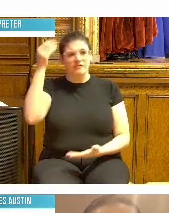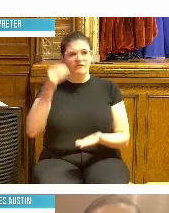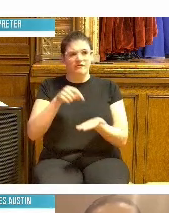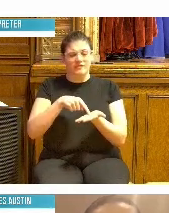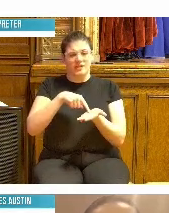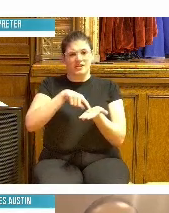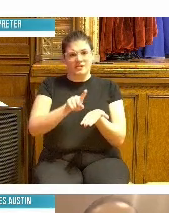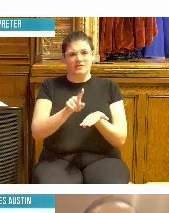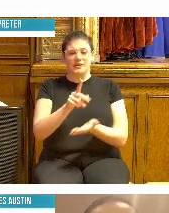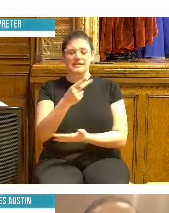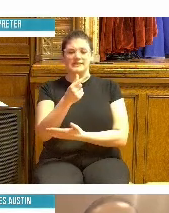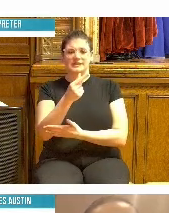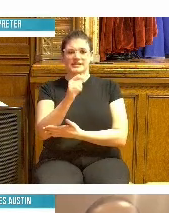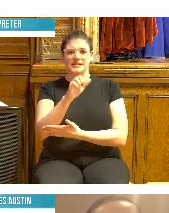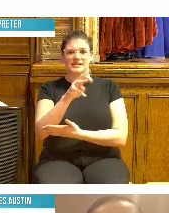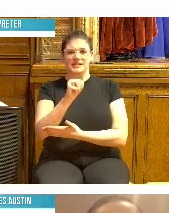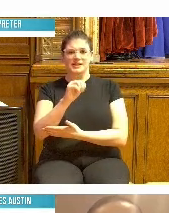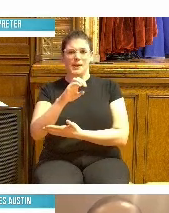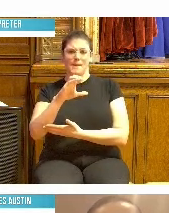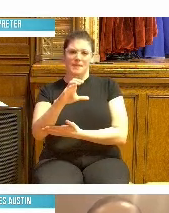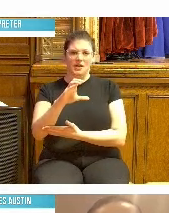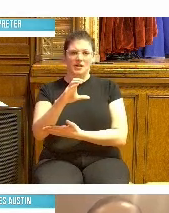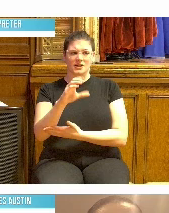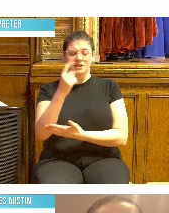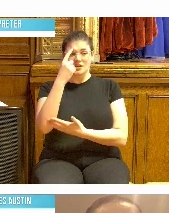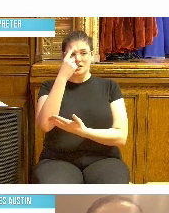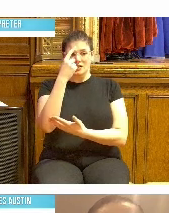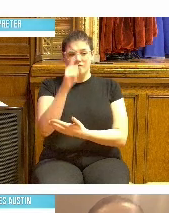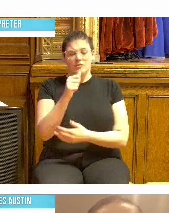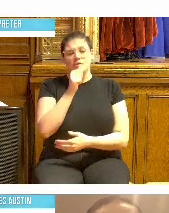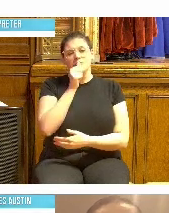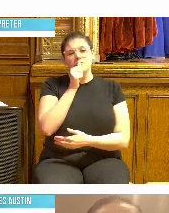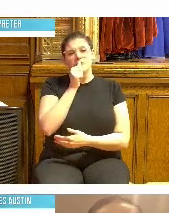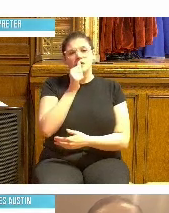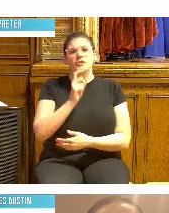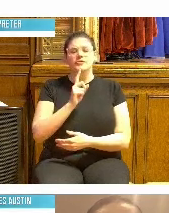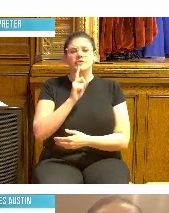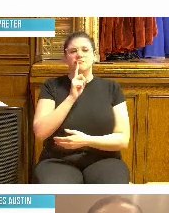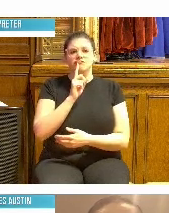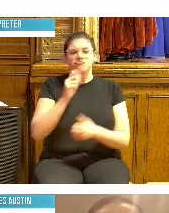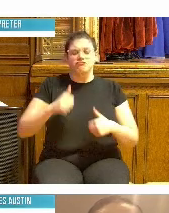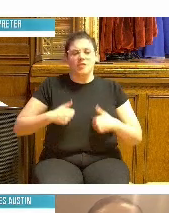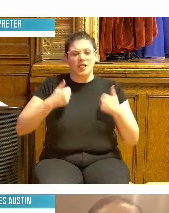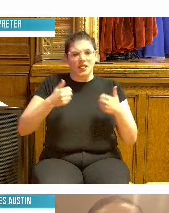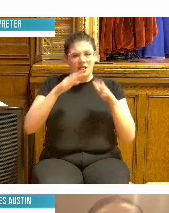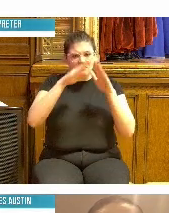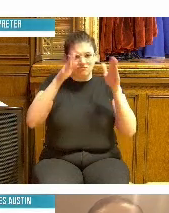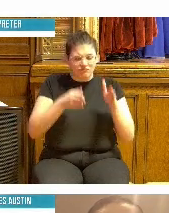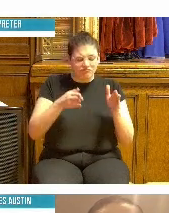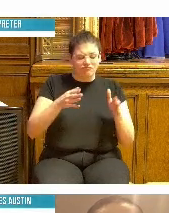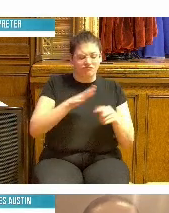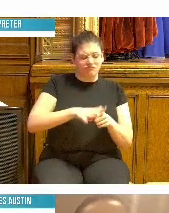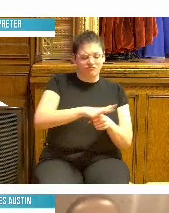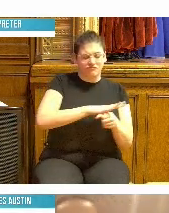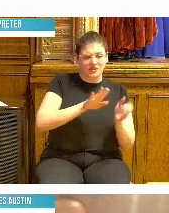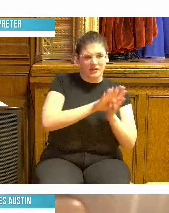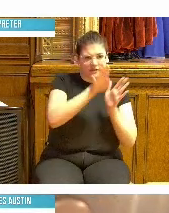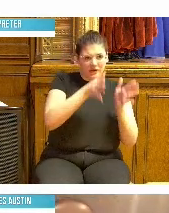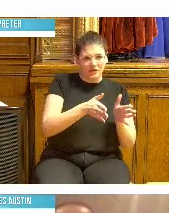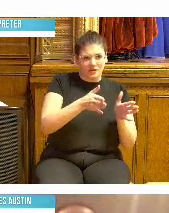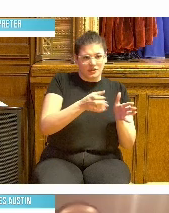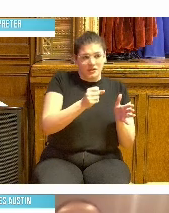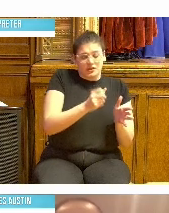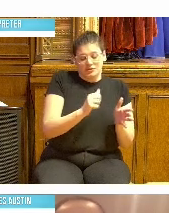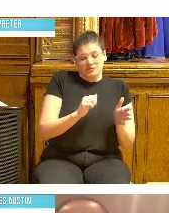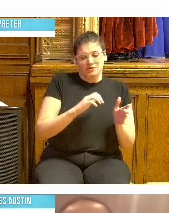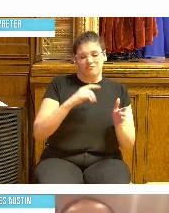quote, to private real estate developers. This created 2 types of subsidy, wealth transfers from displaced residents to a municipality's